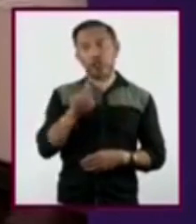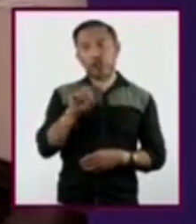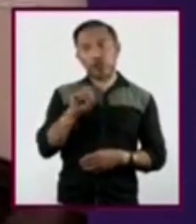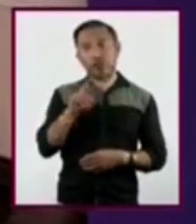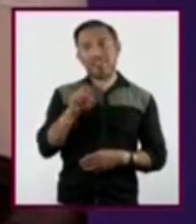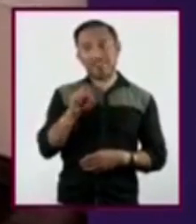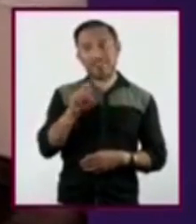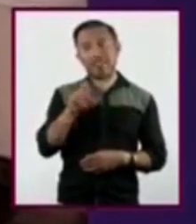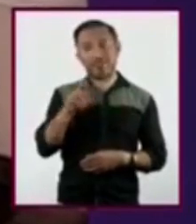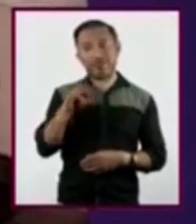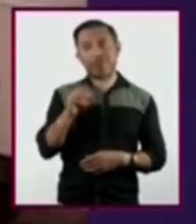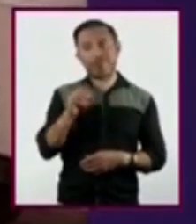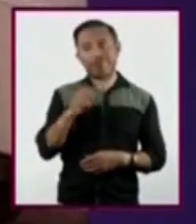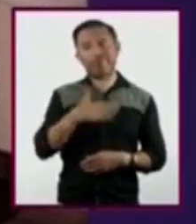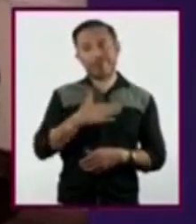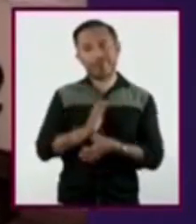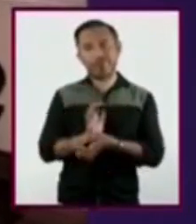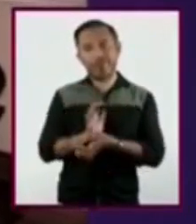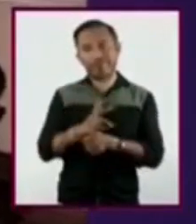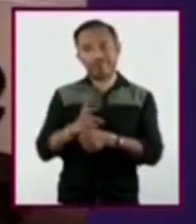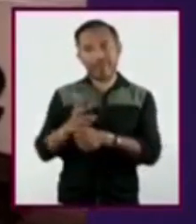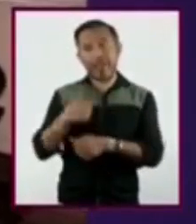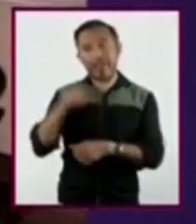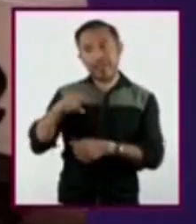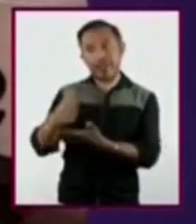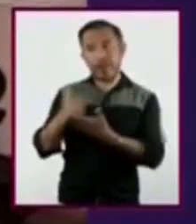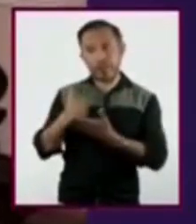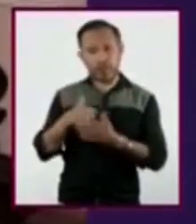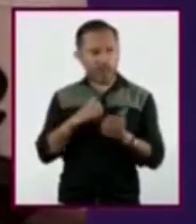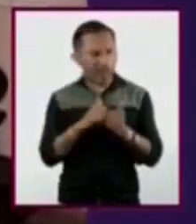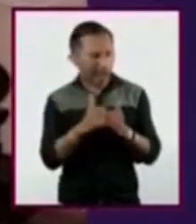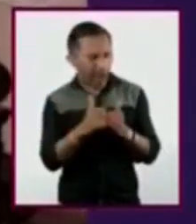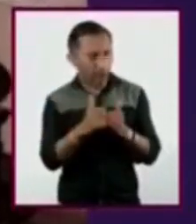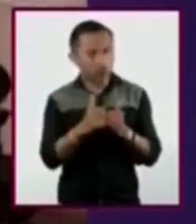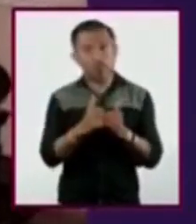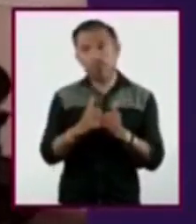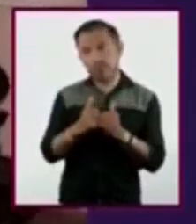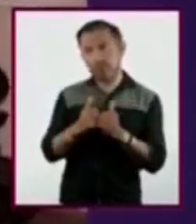I need your help. How? Be my advisor.